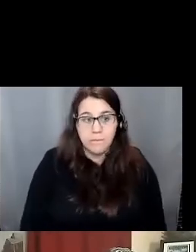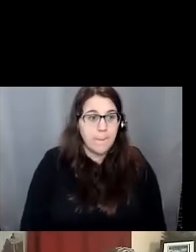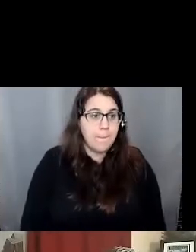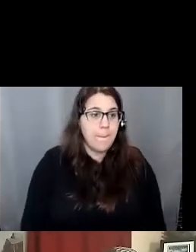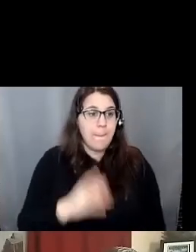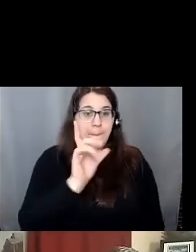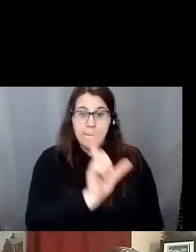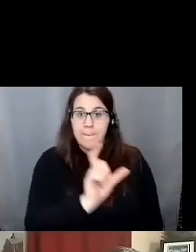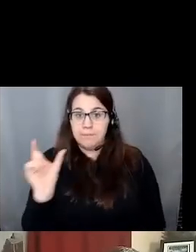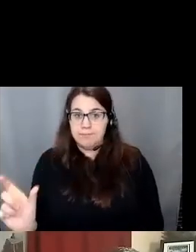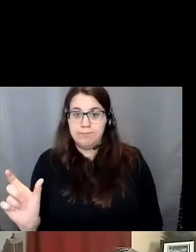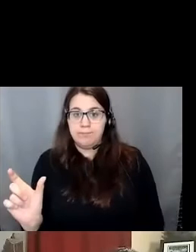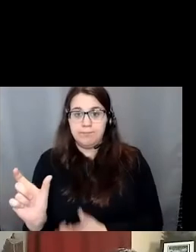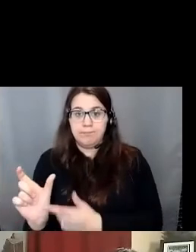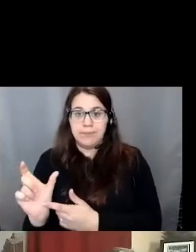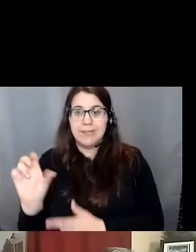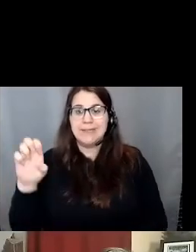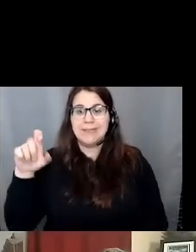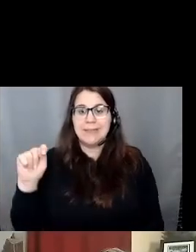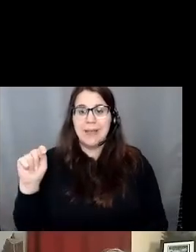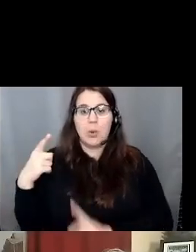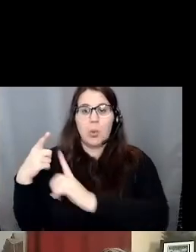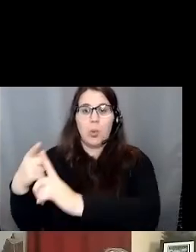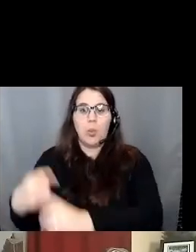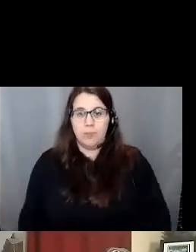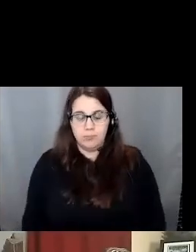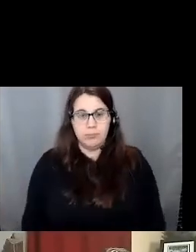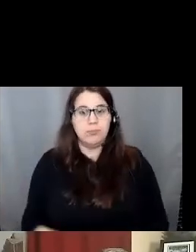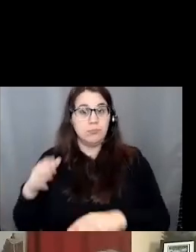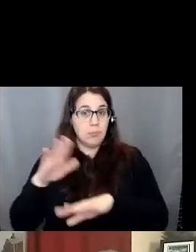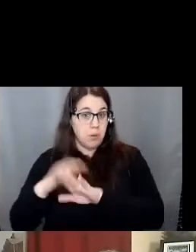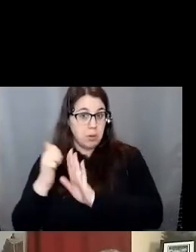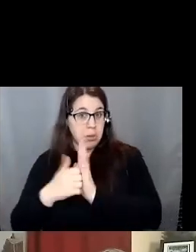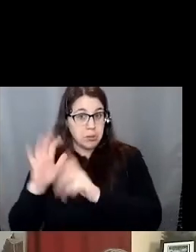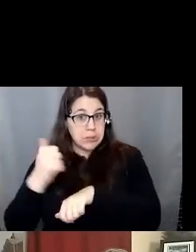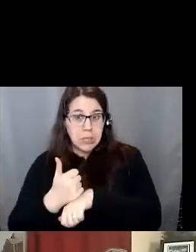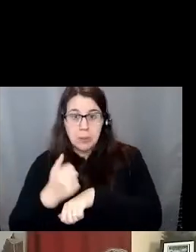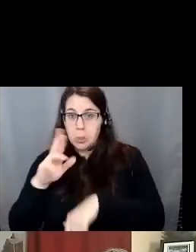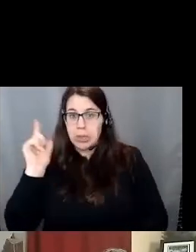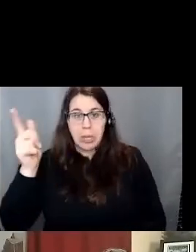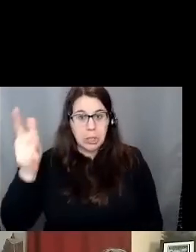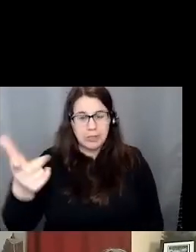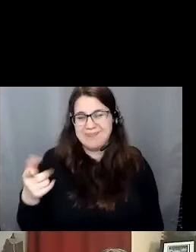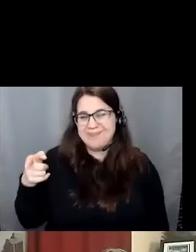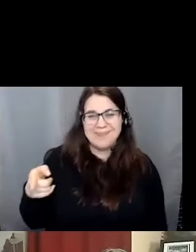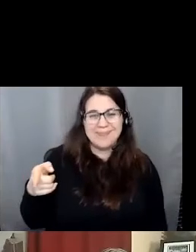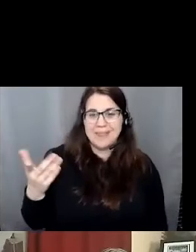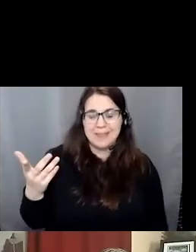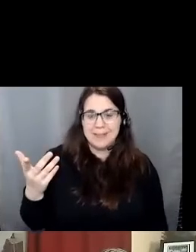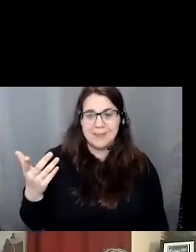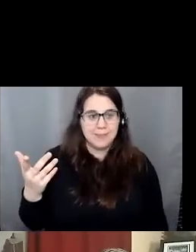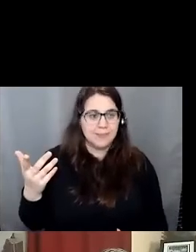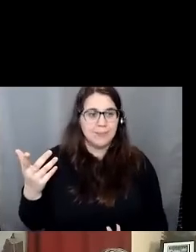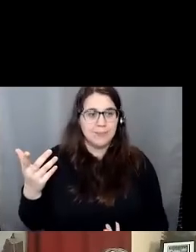set a goal. You can do this through account setup or you can do it later. This is just, by adding a goal here at the